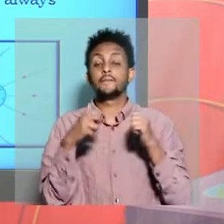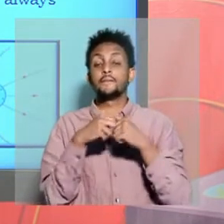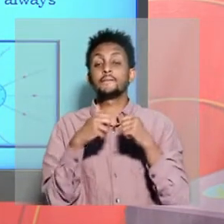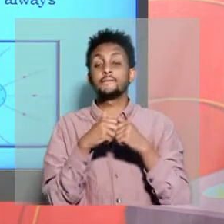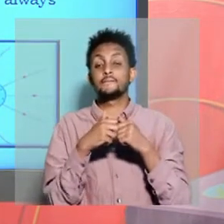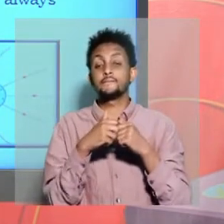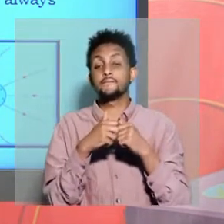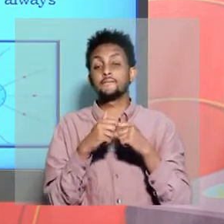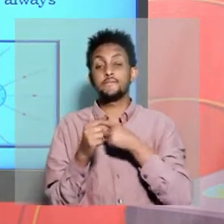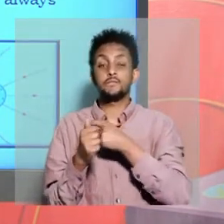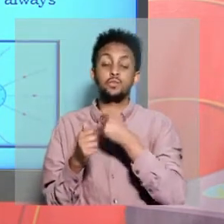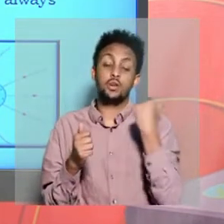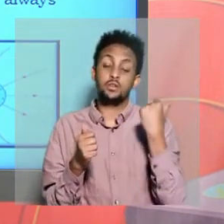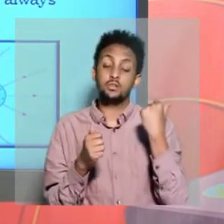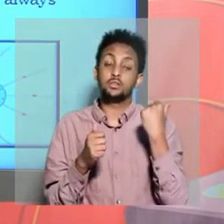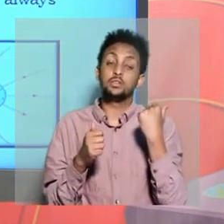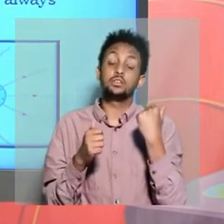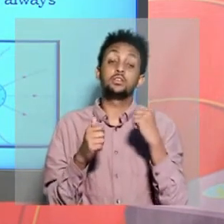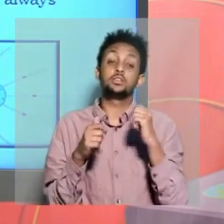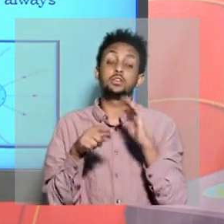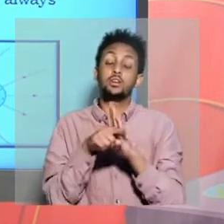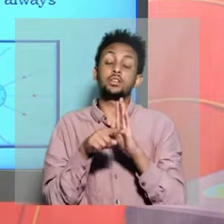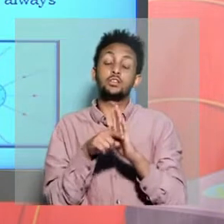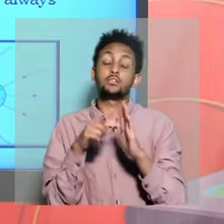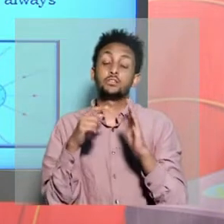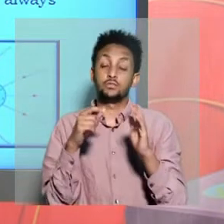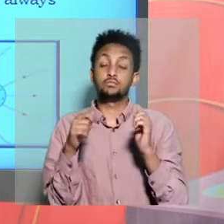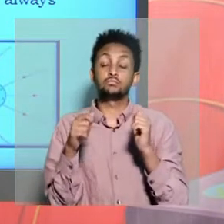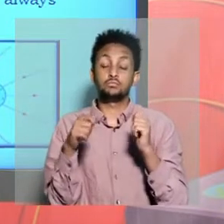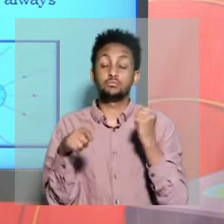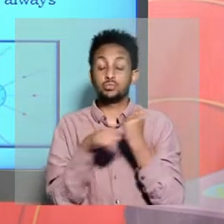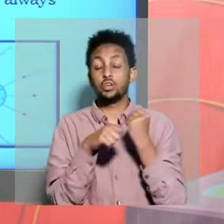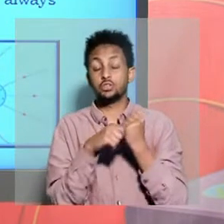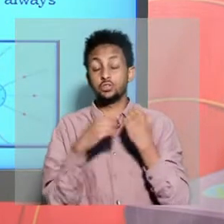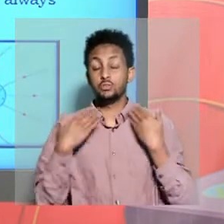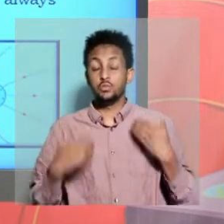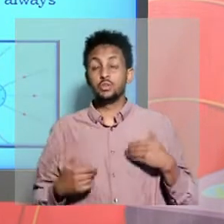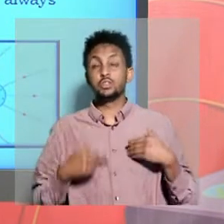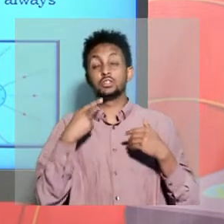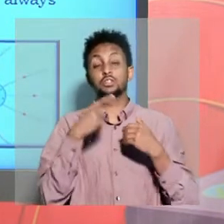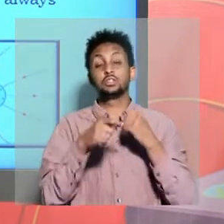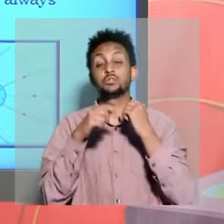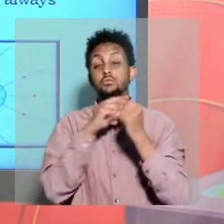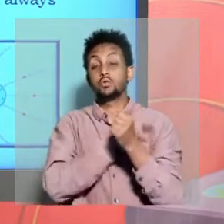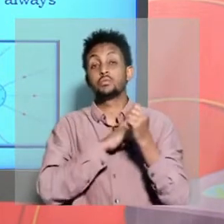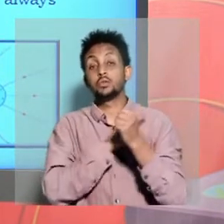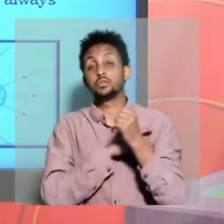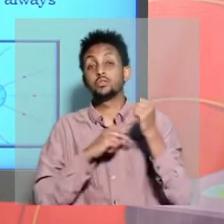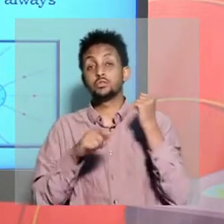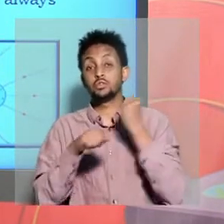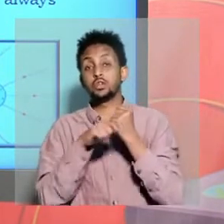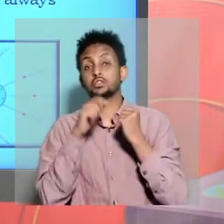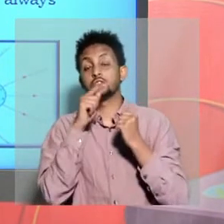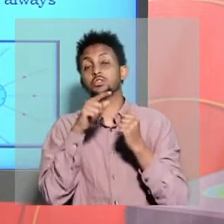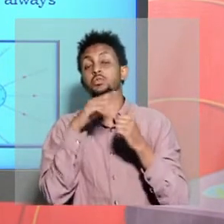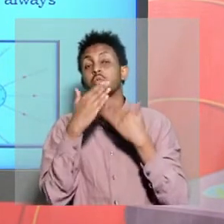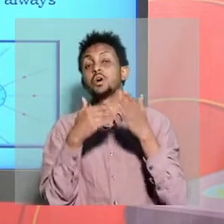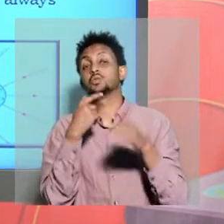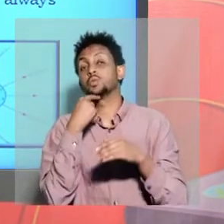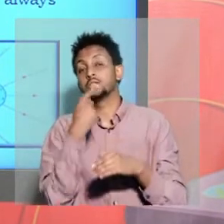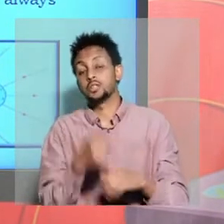field lines towards the negative charged body. So among the properties of field lines, this is what it